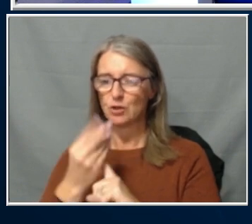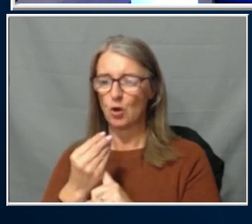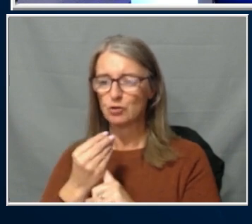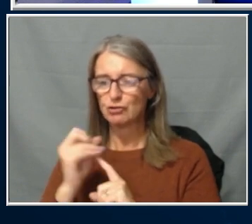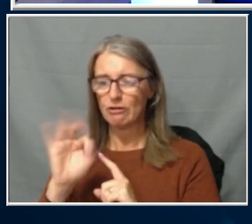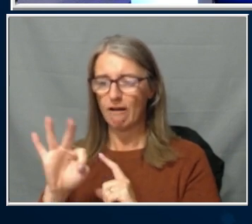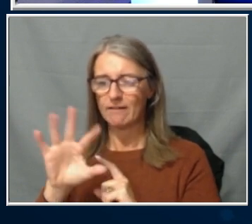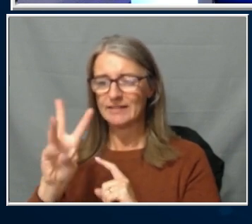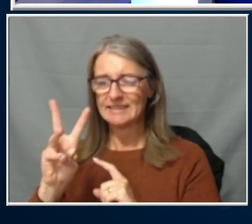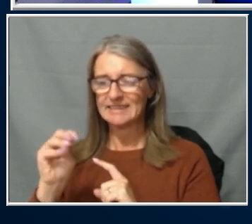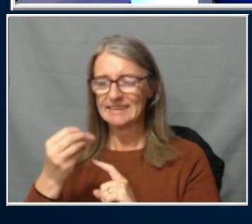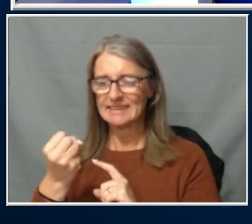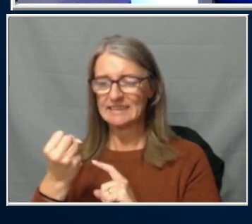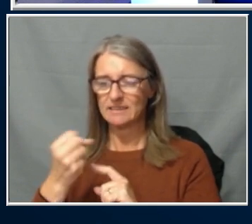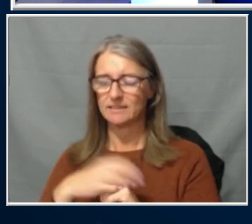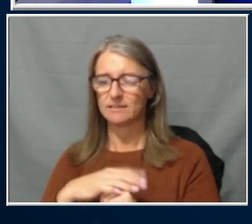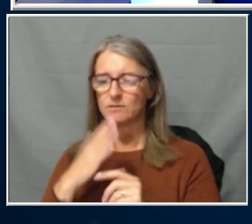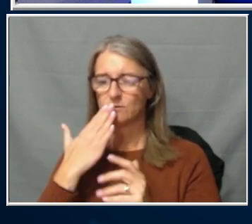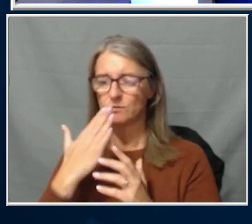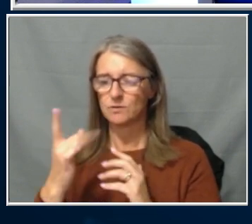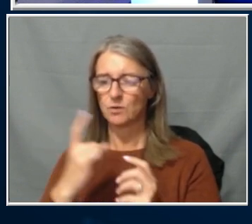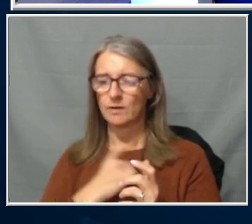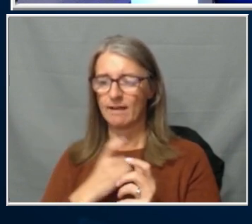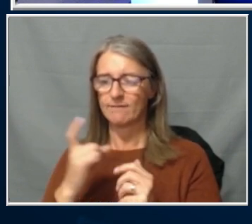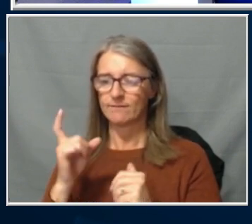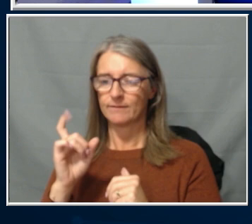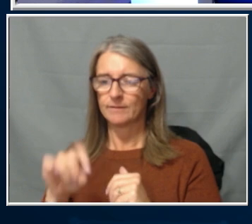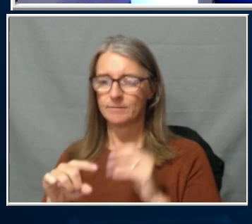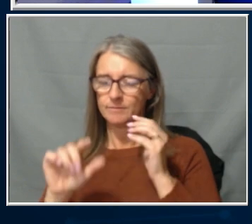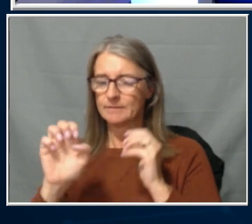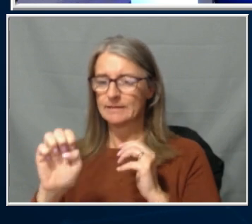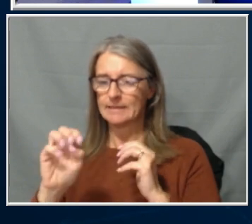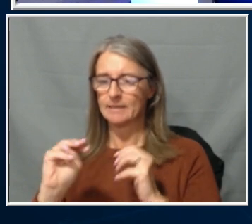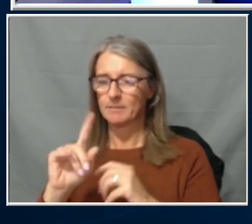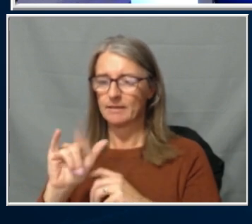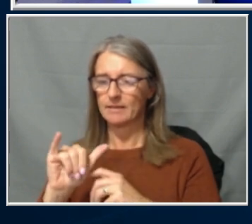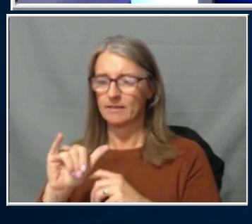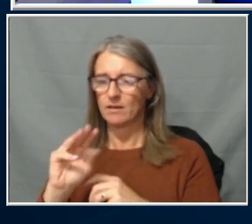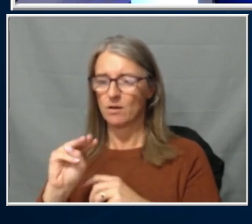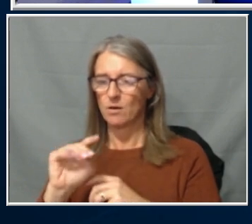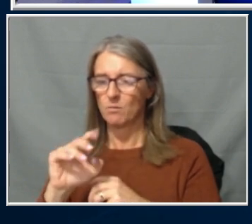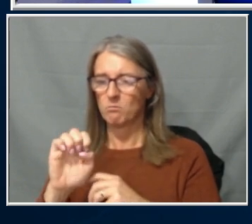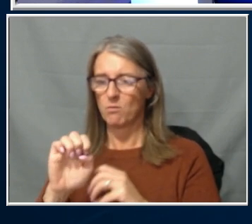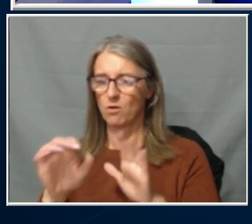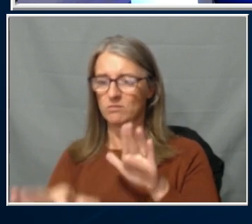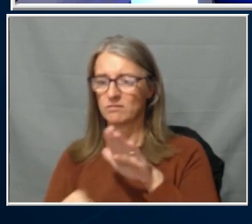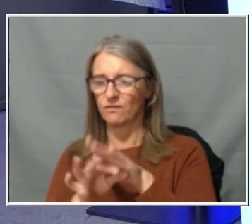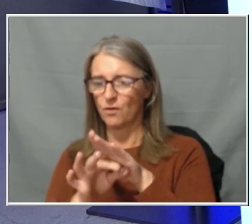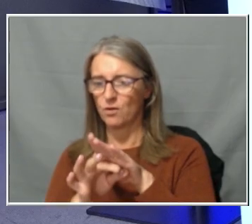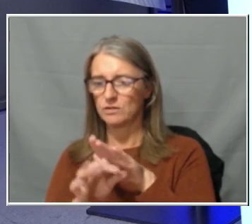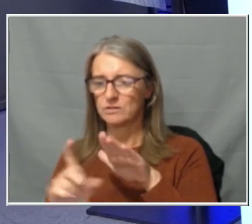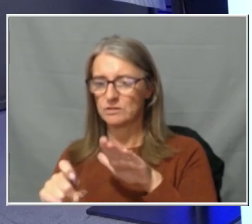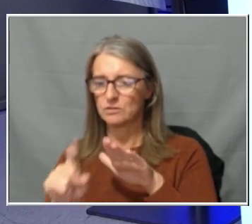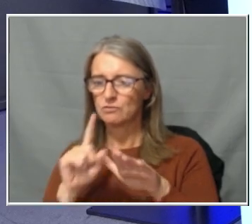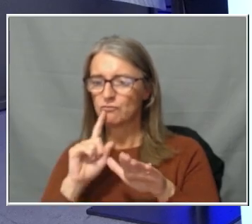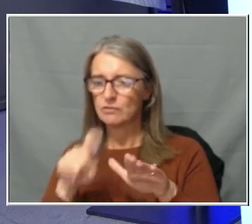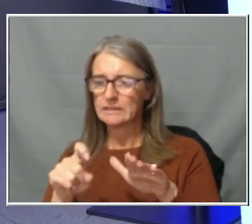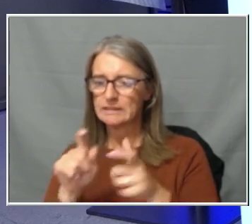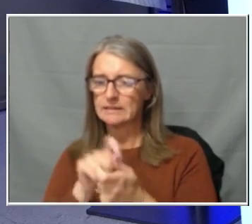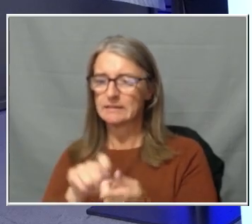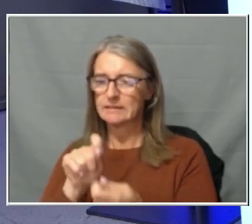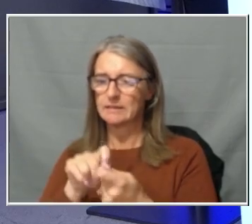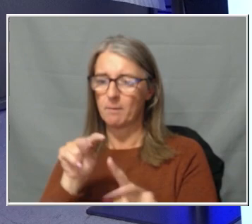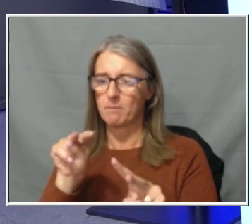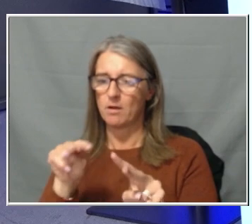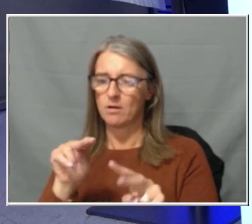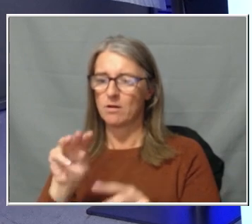was. Right? Just a really quick question. I have to ask this, but Emily says she has a mole on the bottom of her foot that her PCP said that she really should specifically monitor. Are